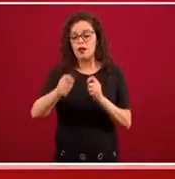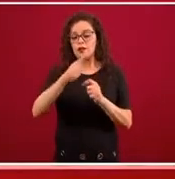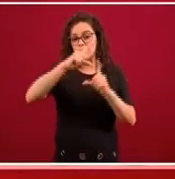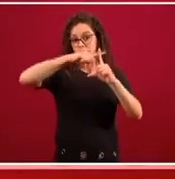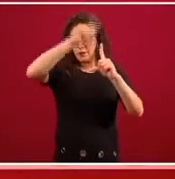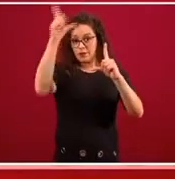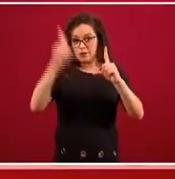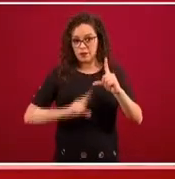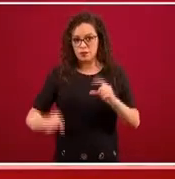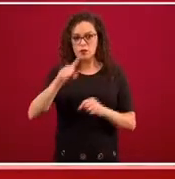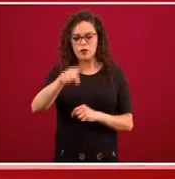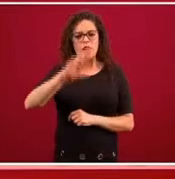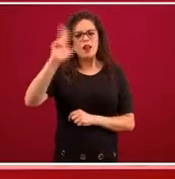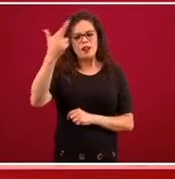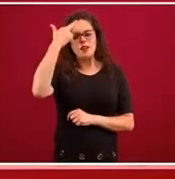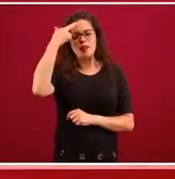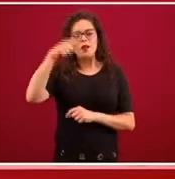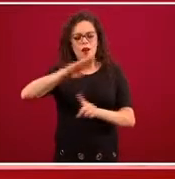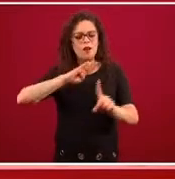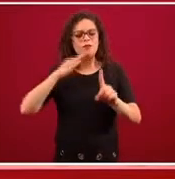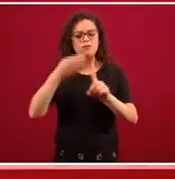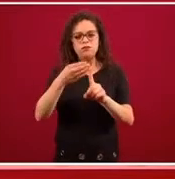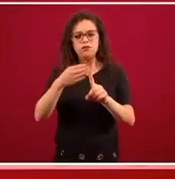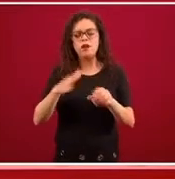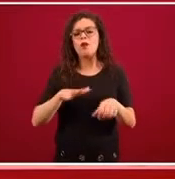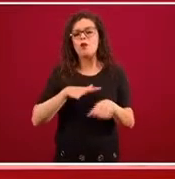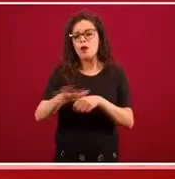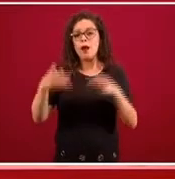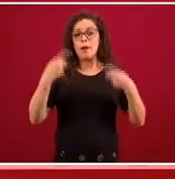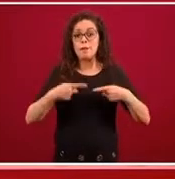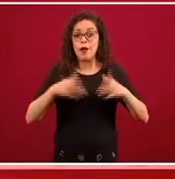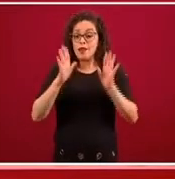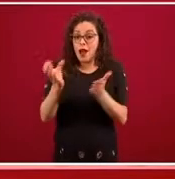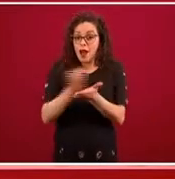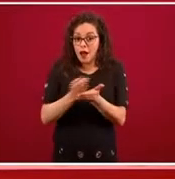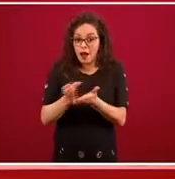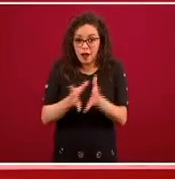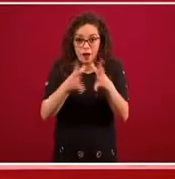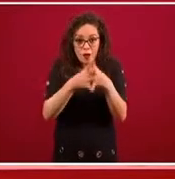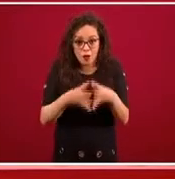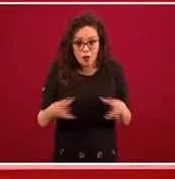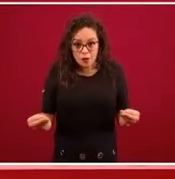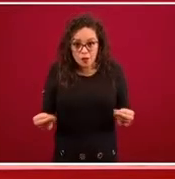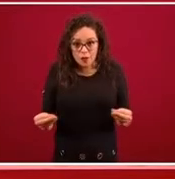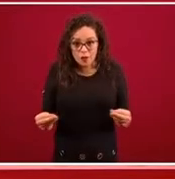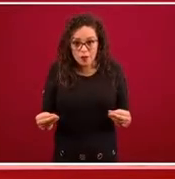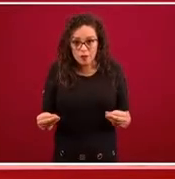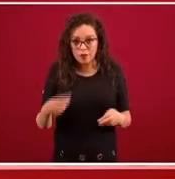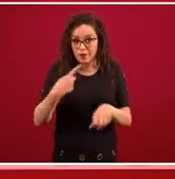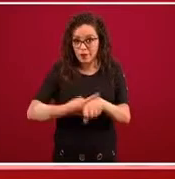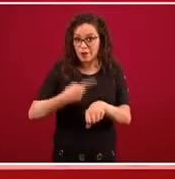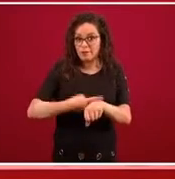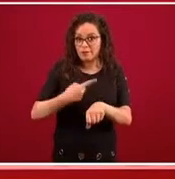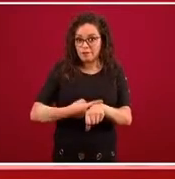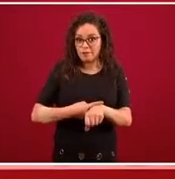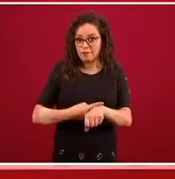the national landscape, you remember we had been identifying the people who are recovered